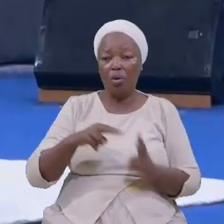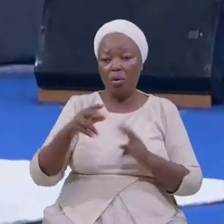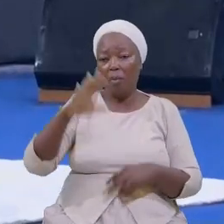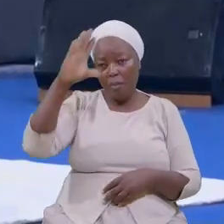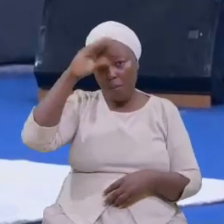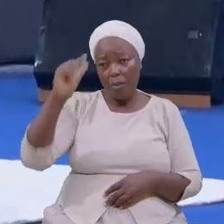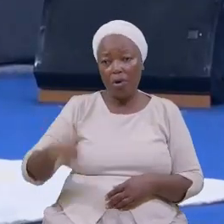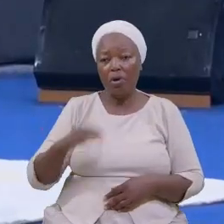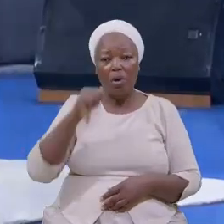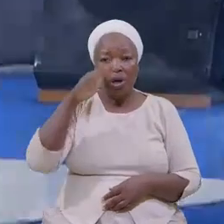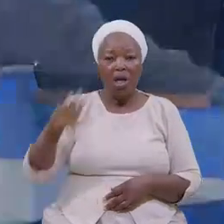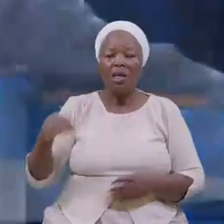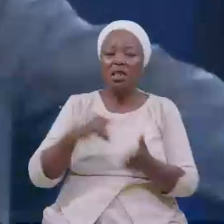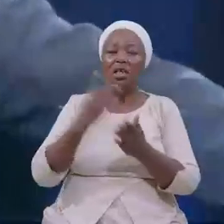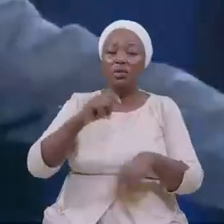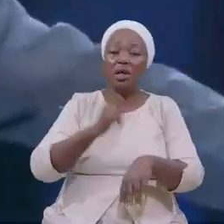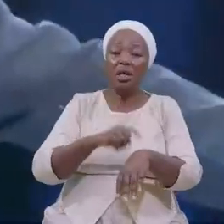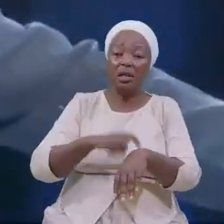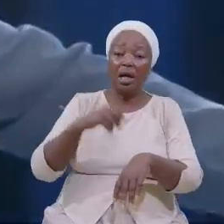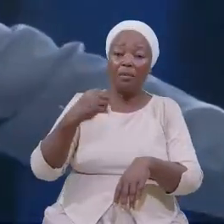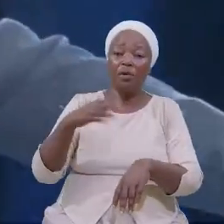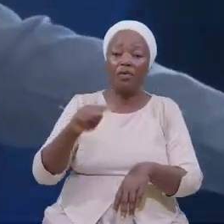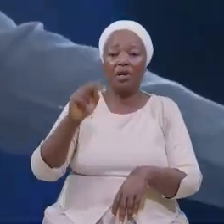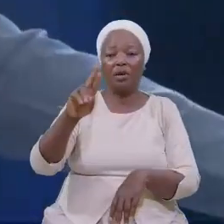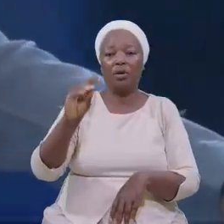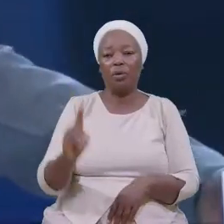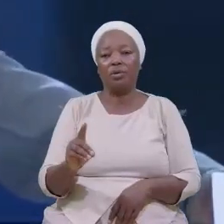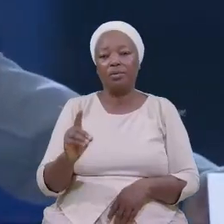the dispensation of the rod.